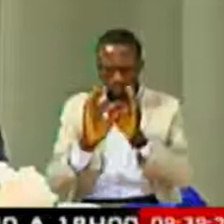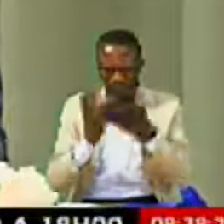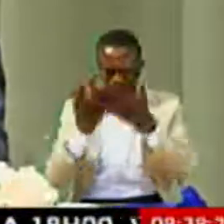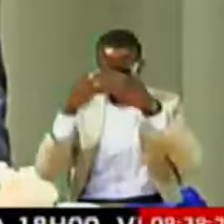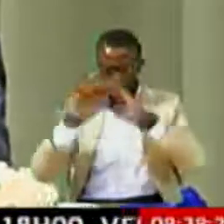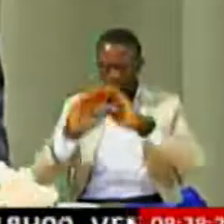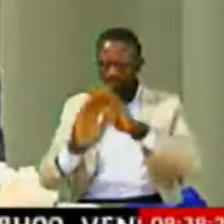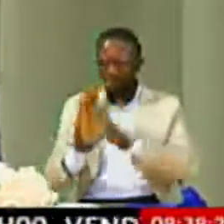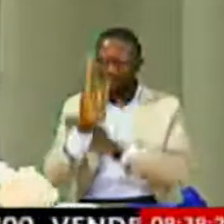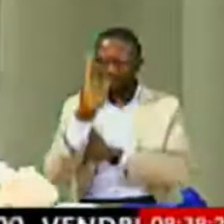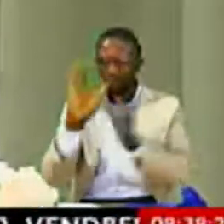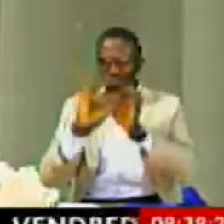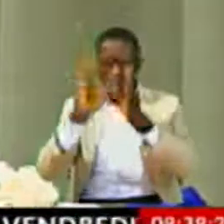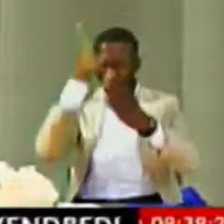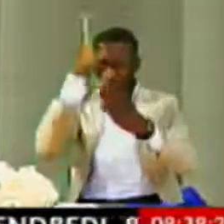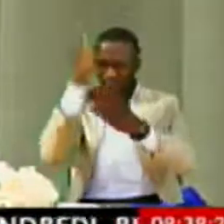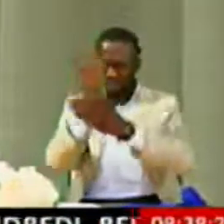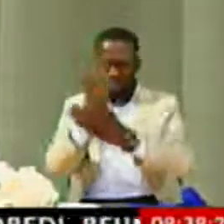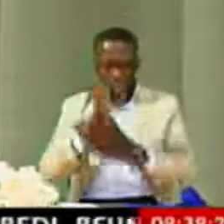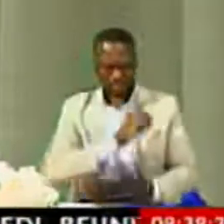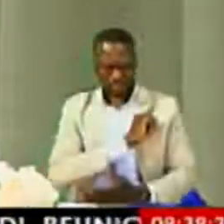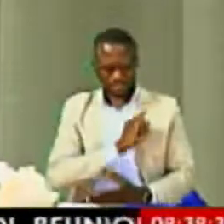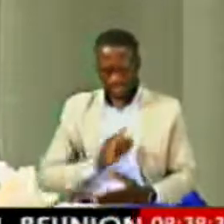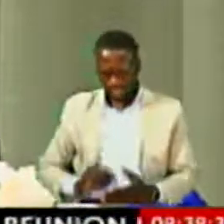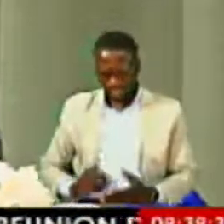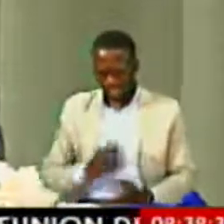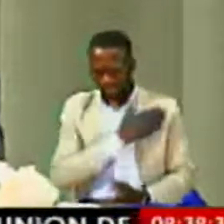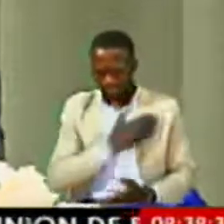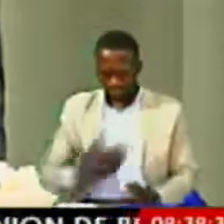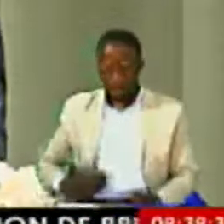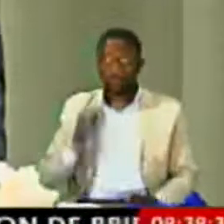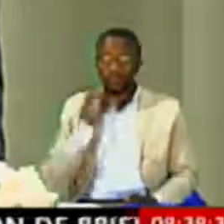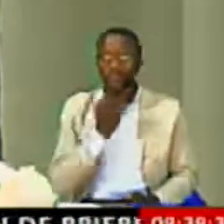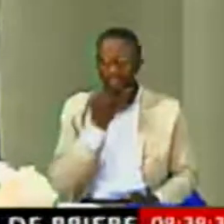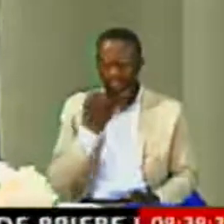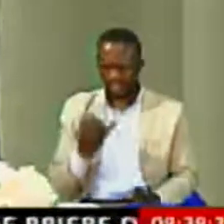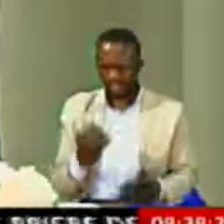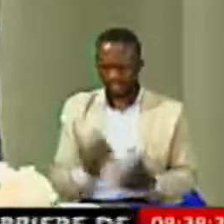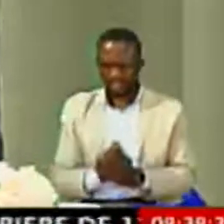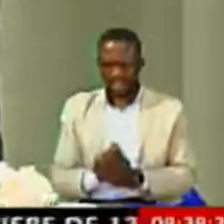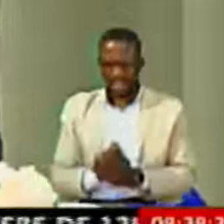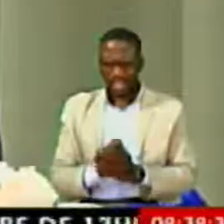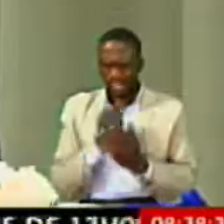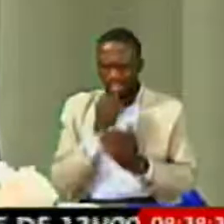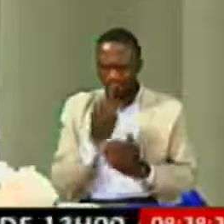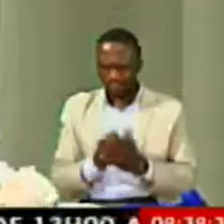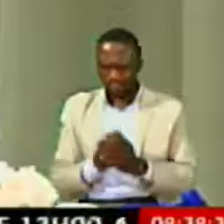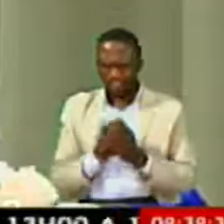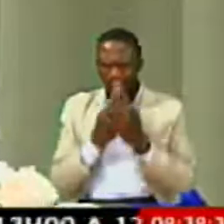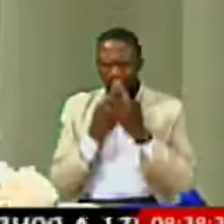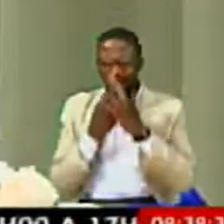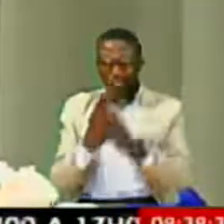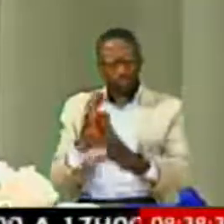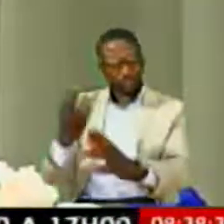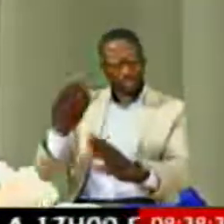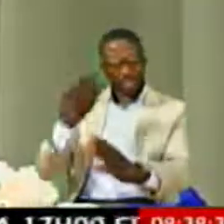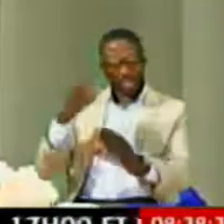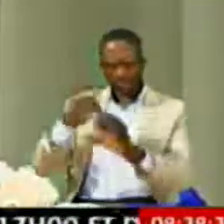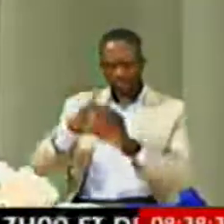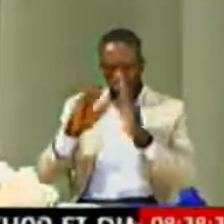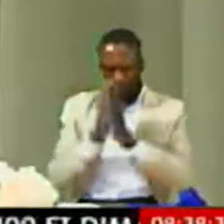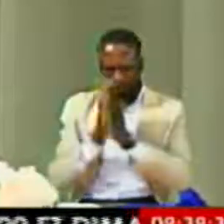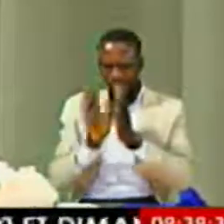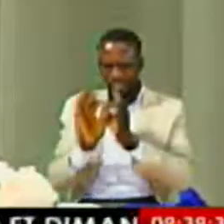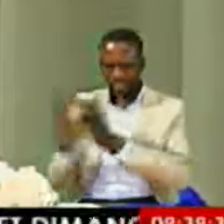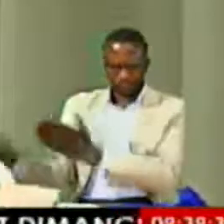God of Abraham, le Dieu d'Isaac, God of Isaac, le Dieu d'Israël, and the God of Israel, avait répondu à la prière de son serviteur. He replied to the prayer of his servant.